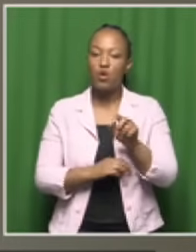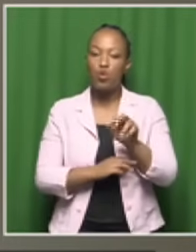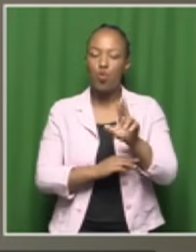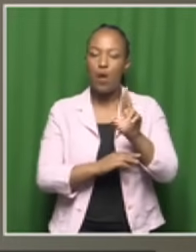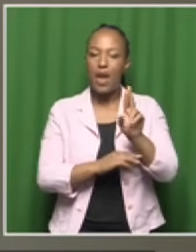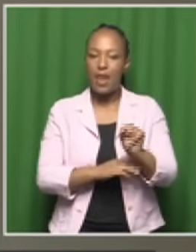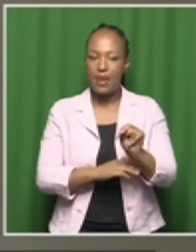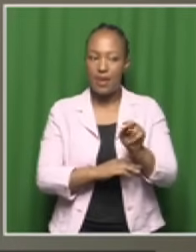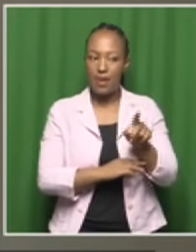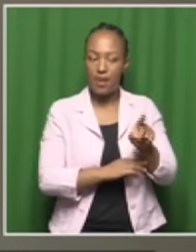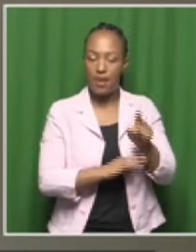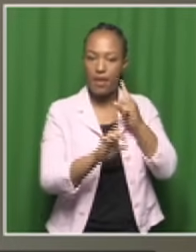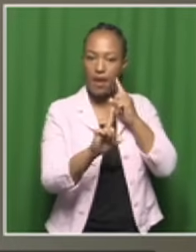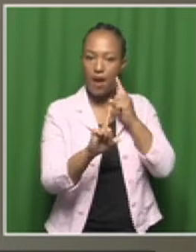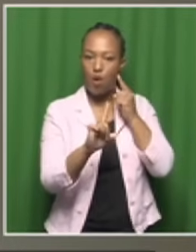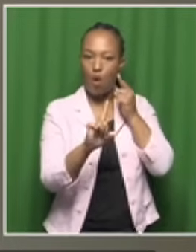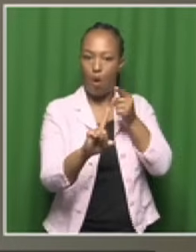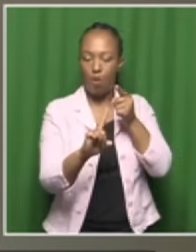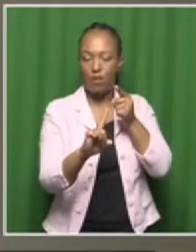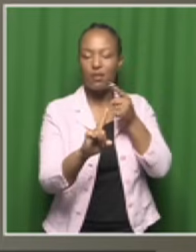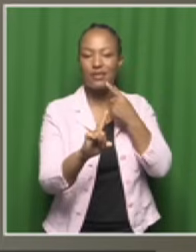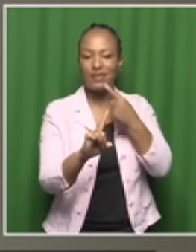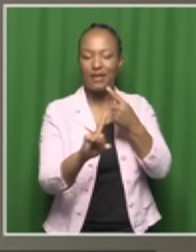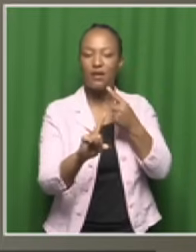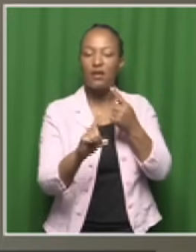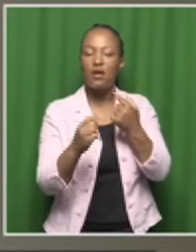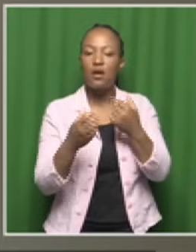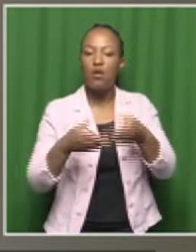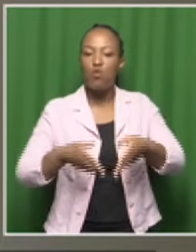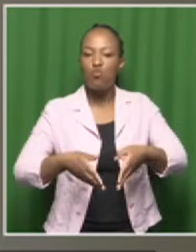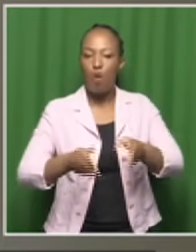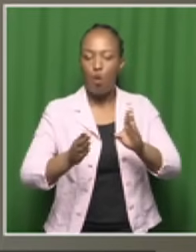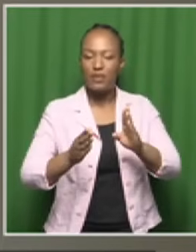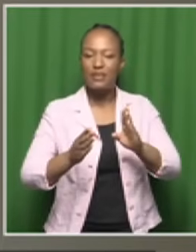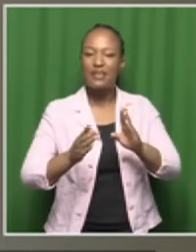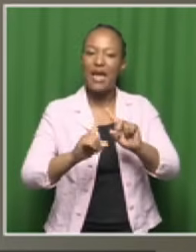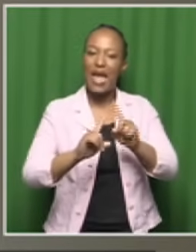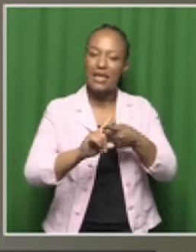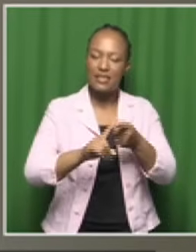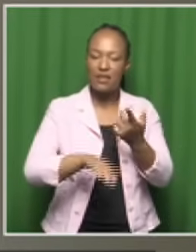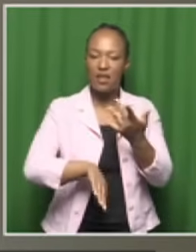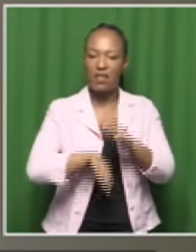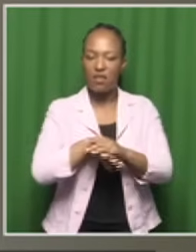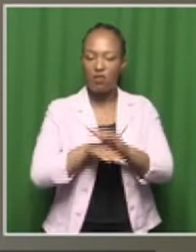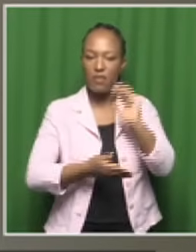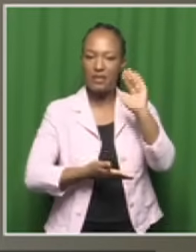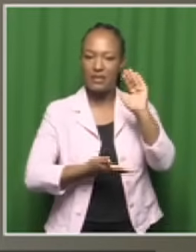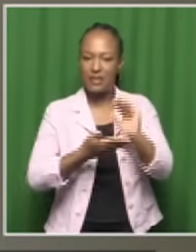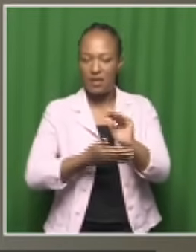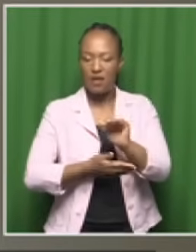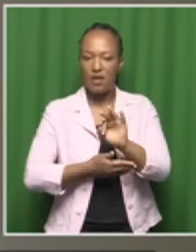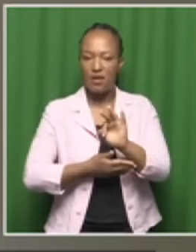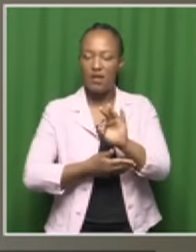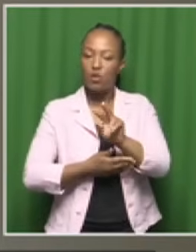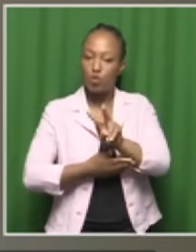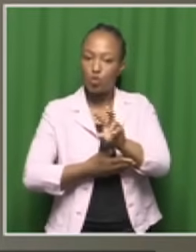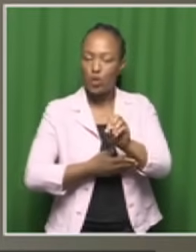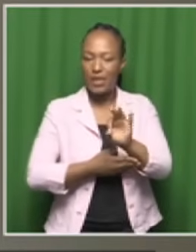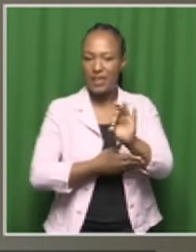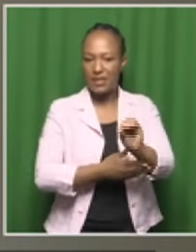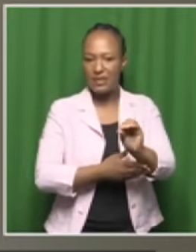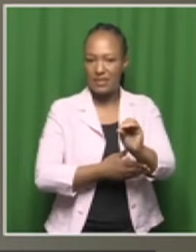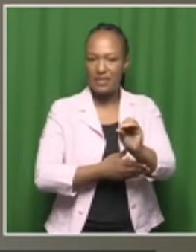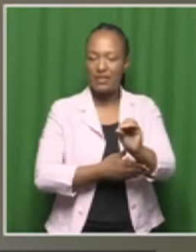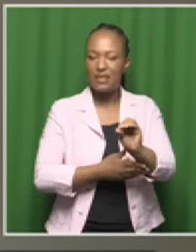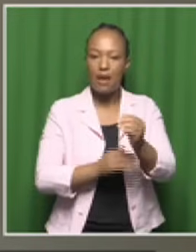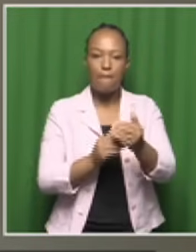to reduce road fatalities by half by 2030. I mean, we are in 2025 and we still have not